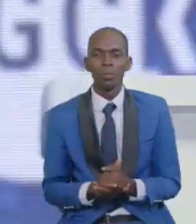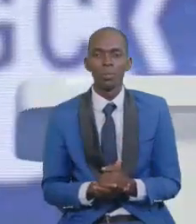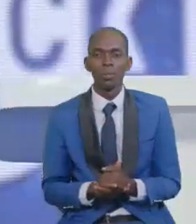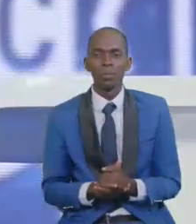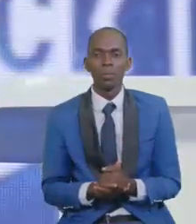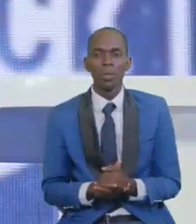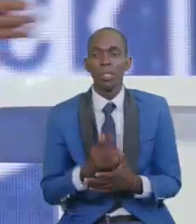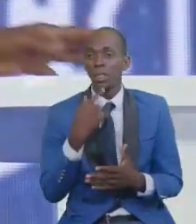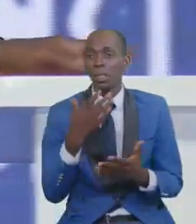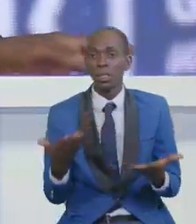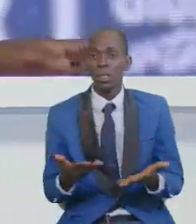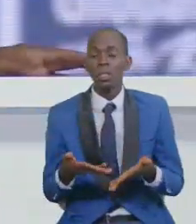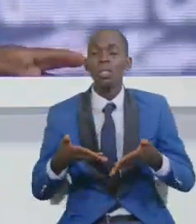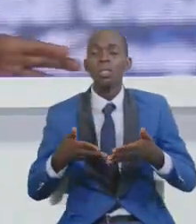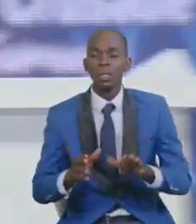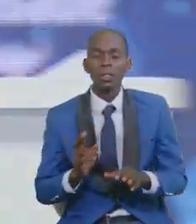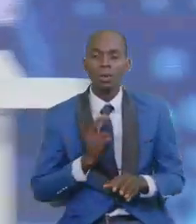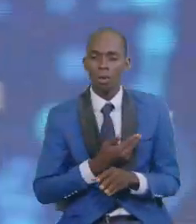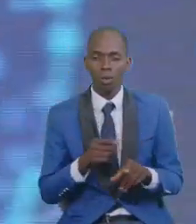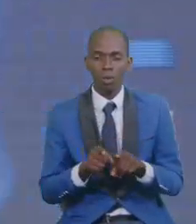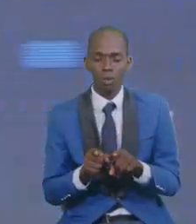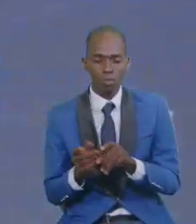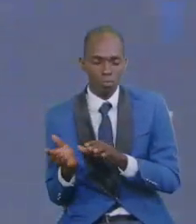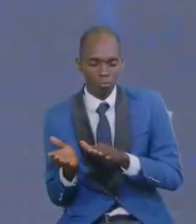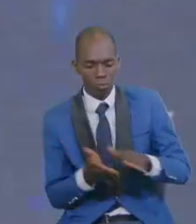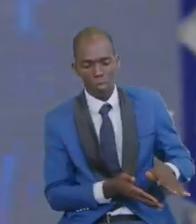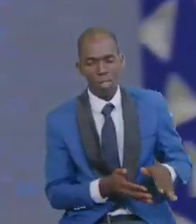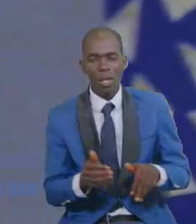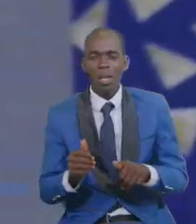He says, let us lay aside every weight.